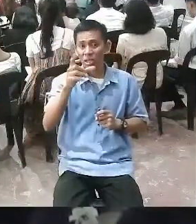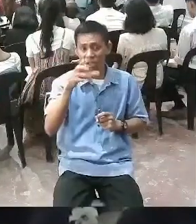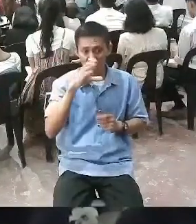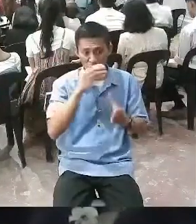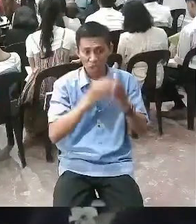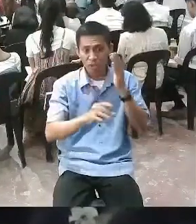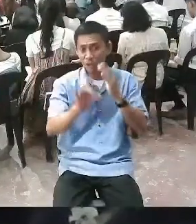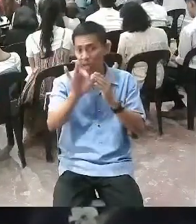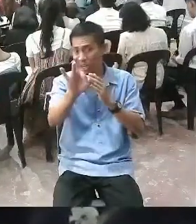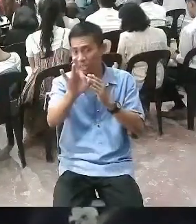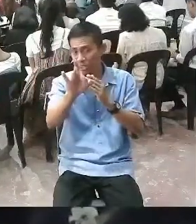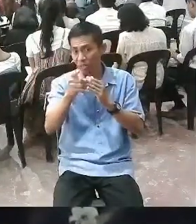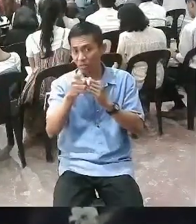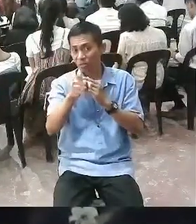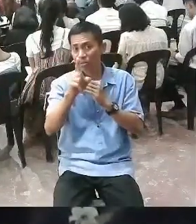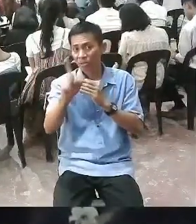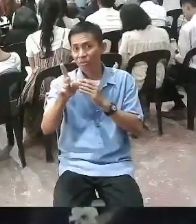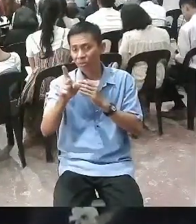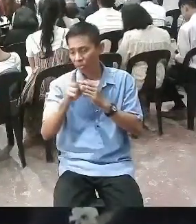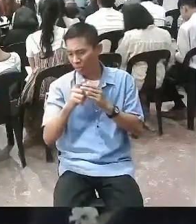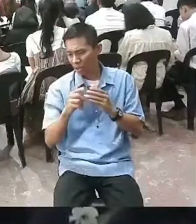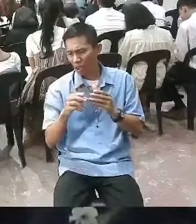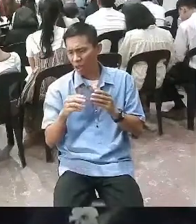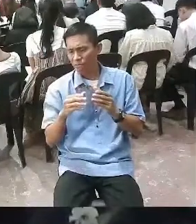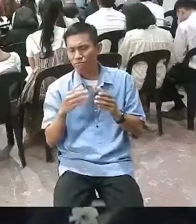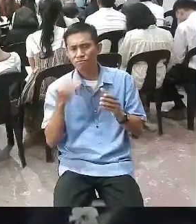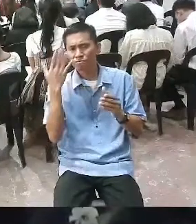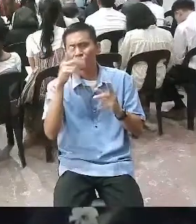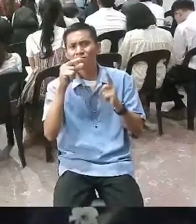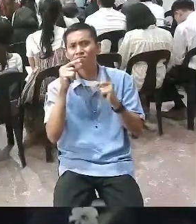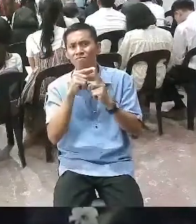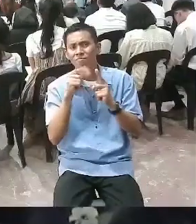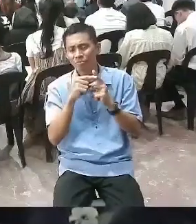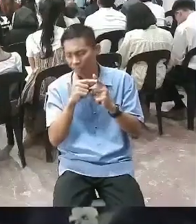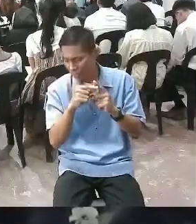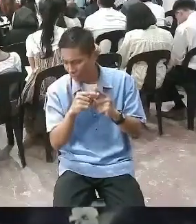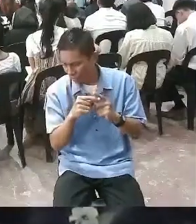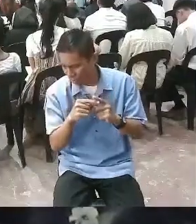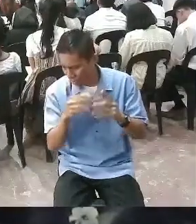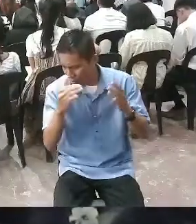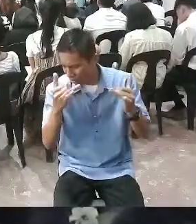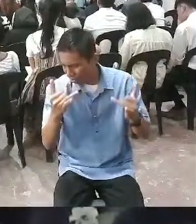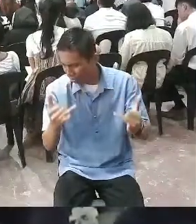verse 1, and he says these beautiful words, there is now,